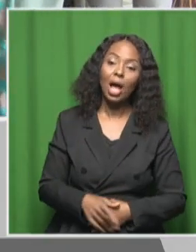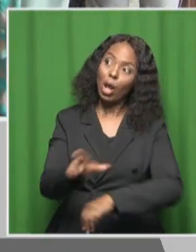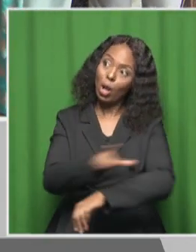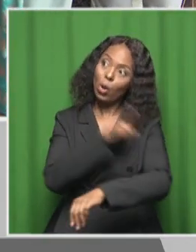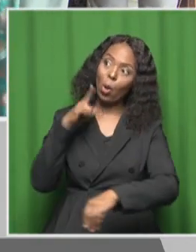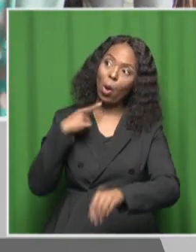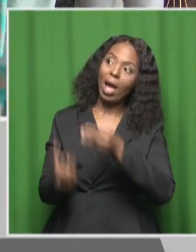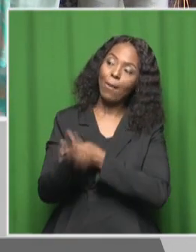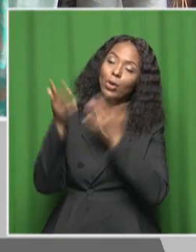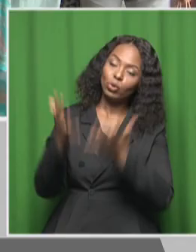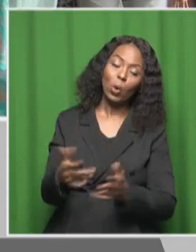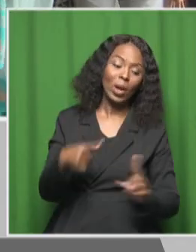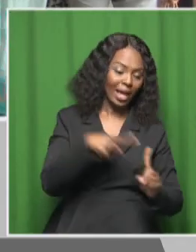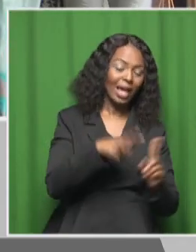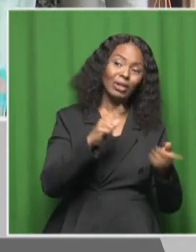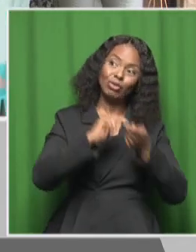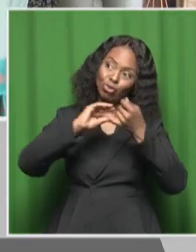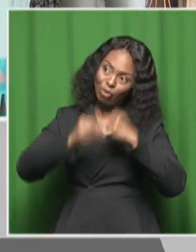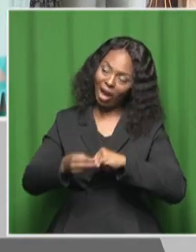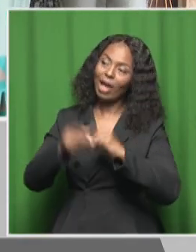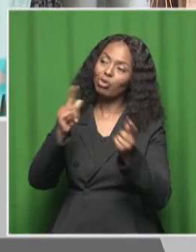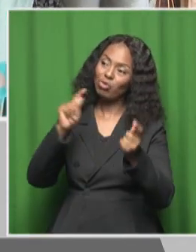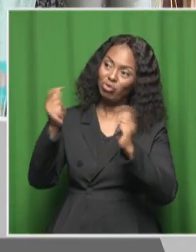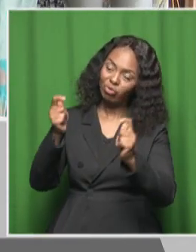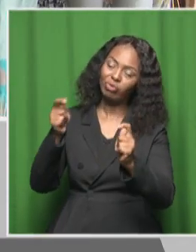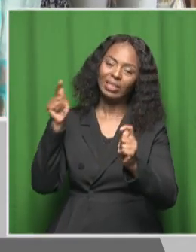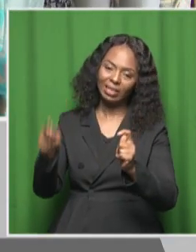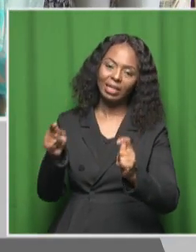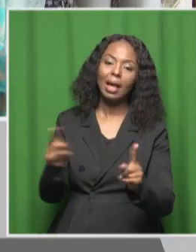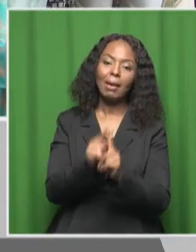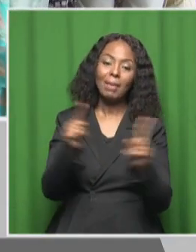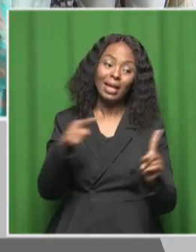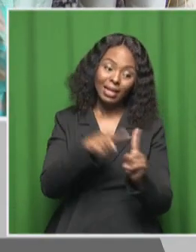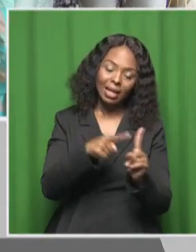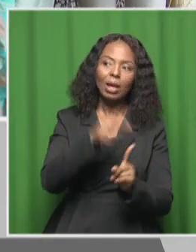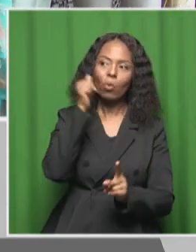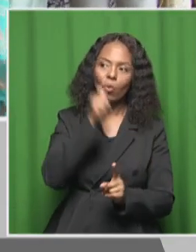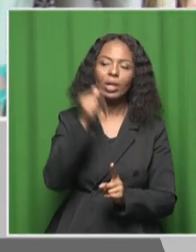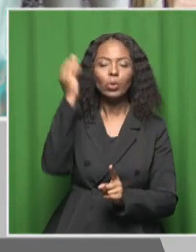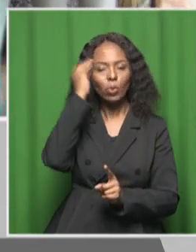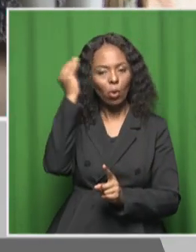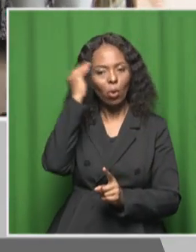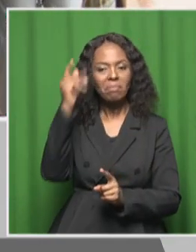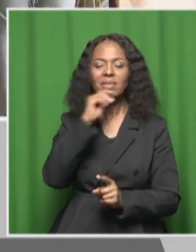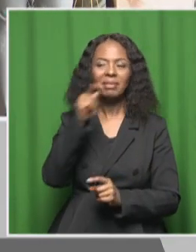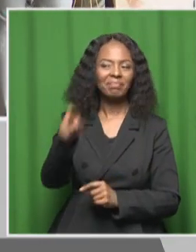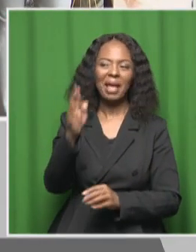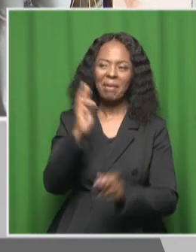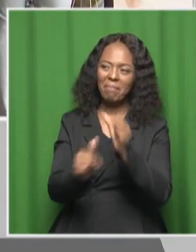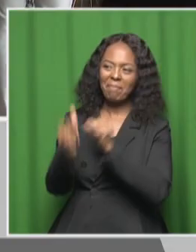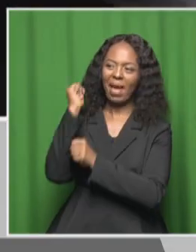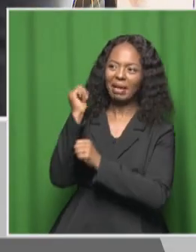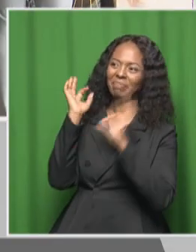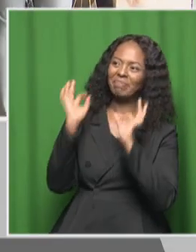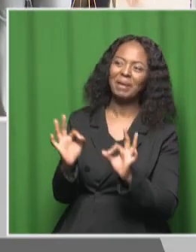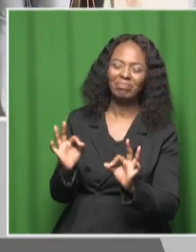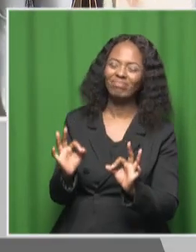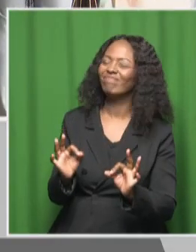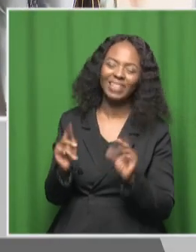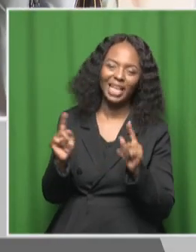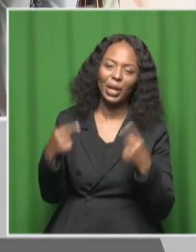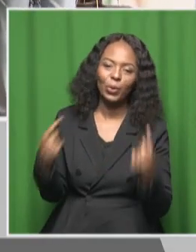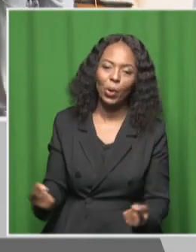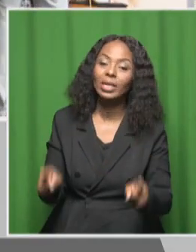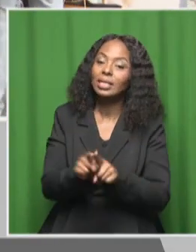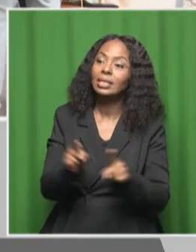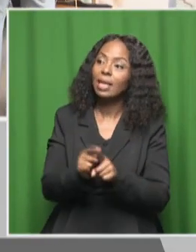and he tried to reverse. And when it was assigned that role, he knew very well that it's not the reversal of that is not going to happen immediately.